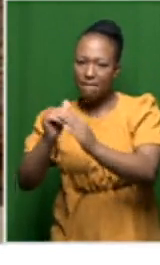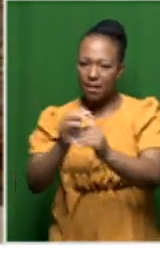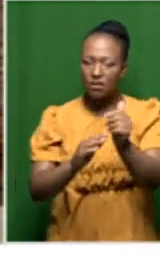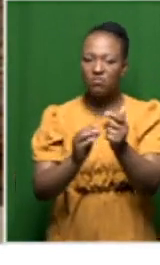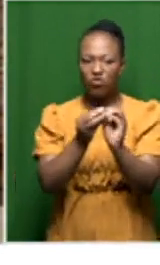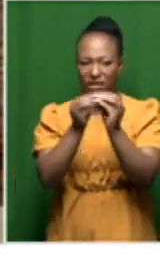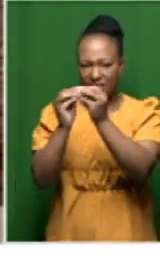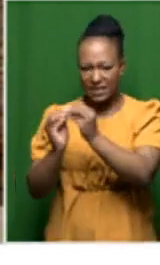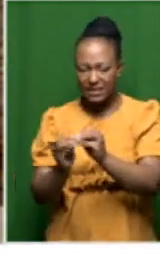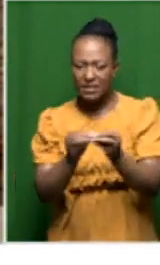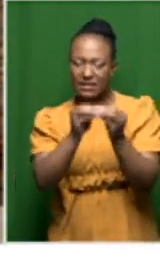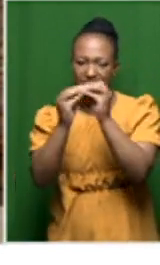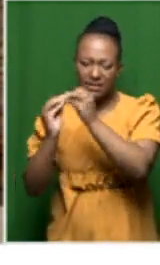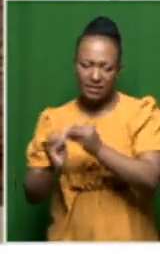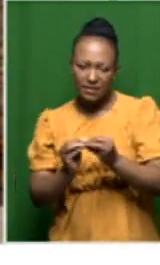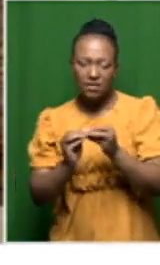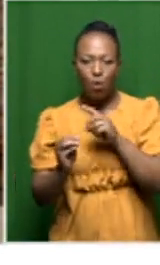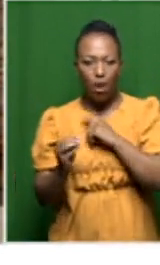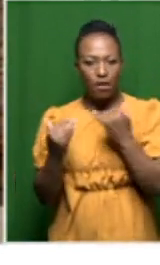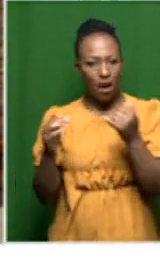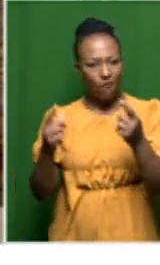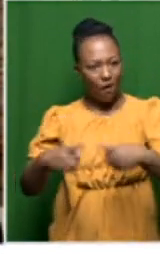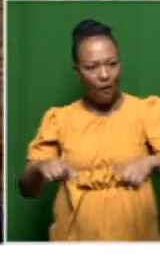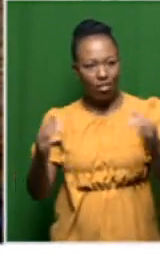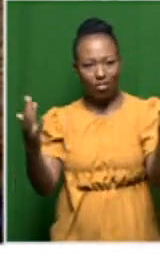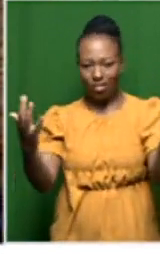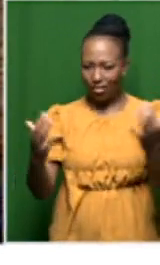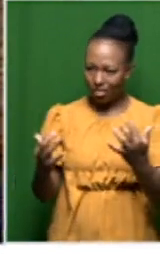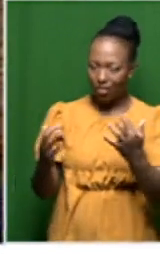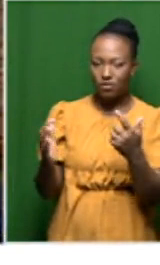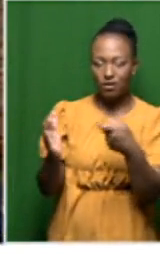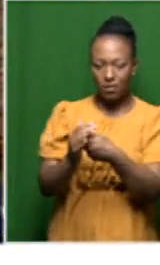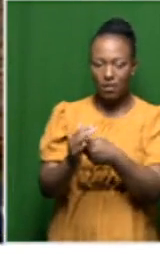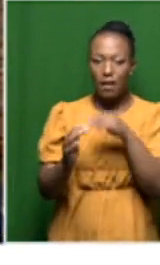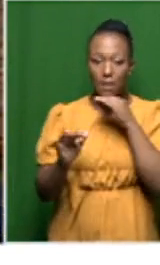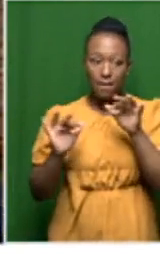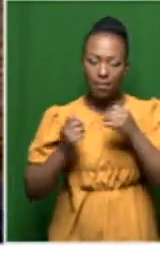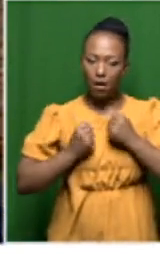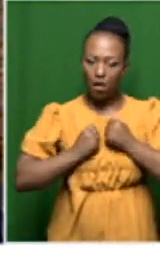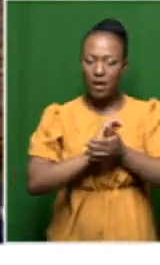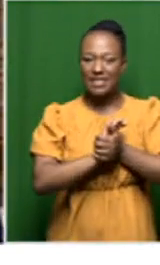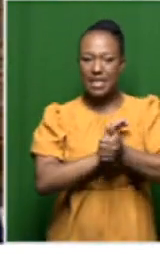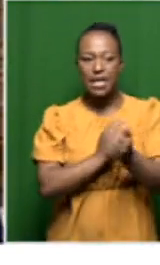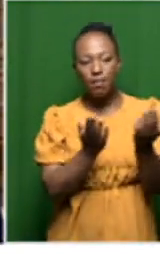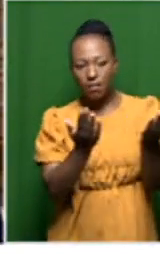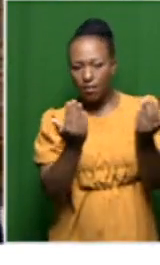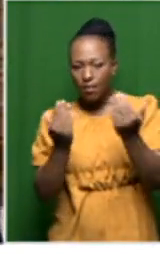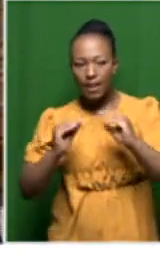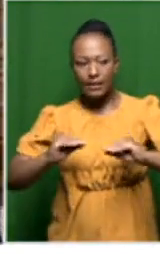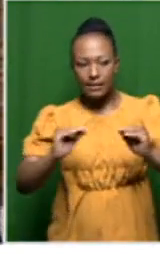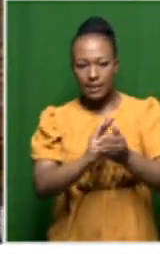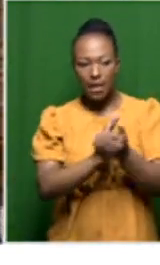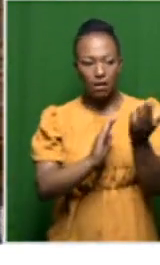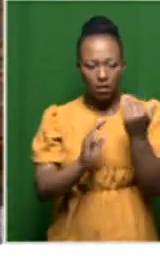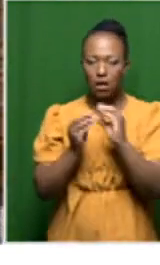precincts across the province, the one-stop shops that we are doing. We'll also be skilling our own people to maintain these properties so